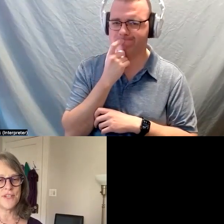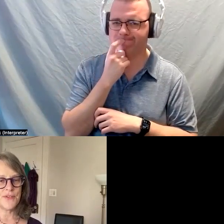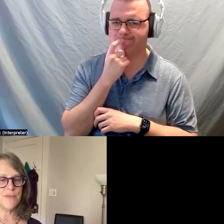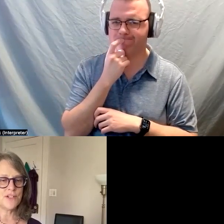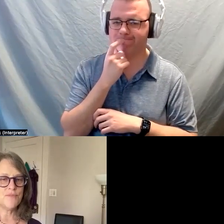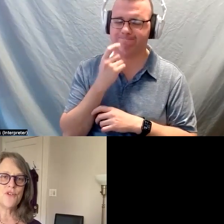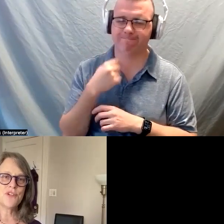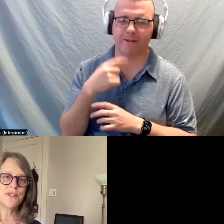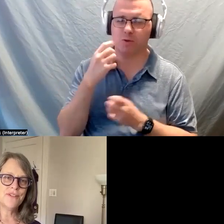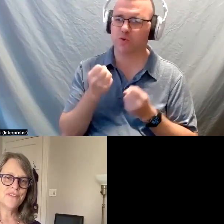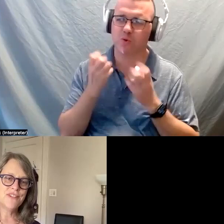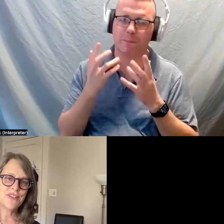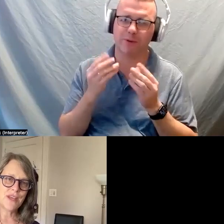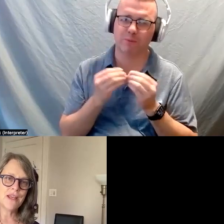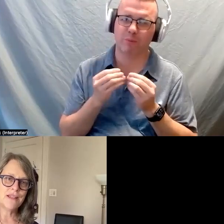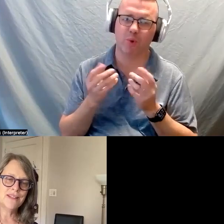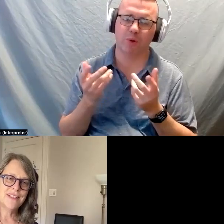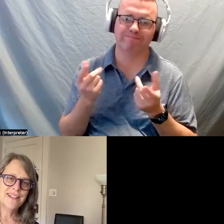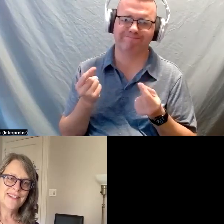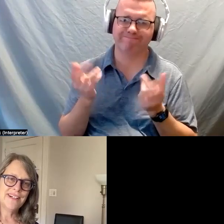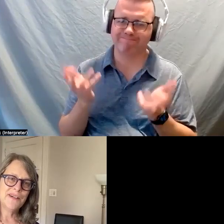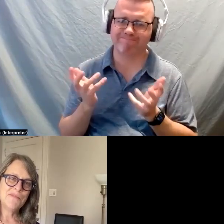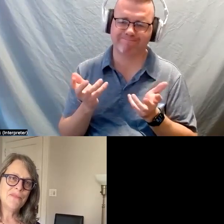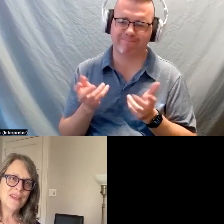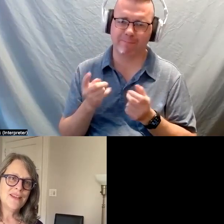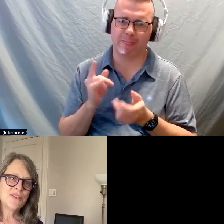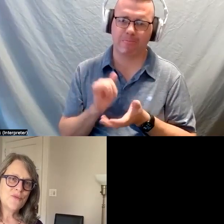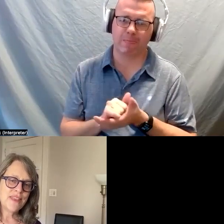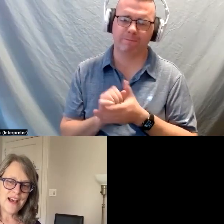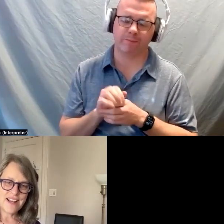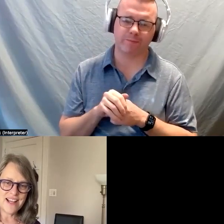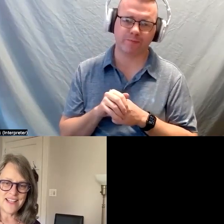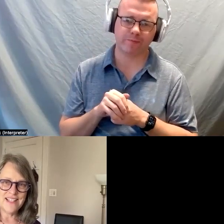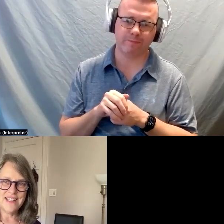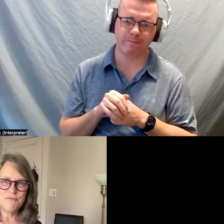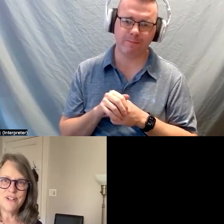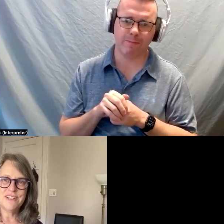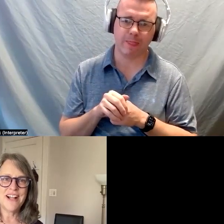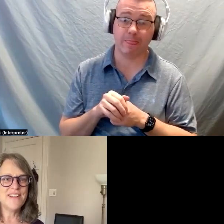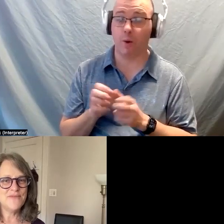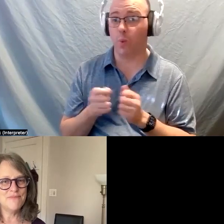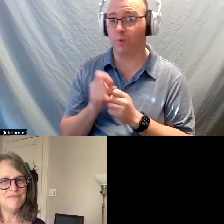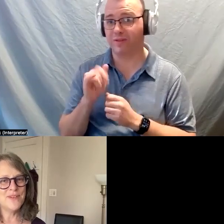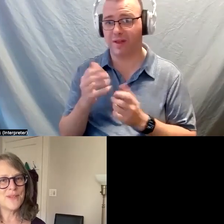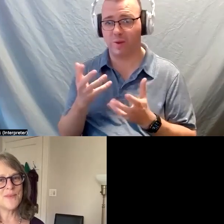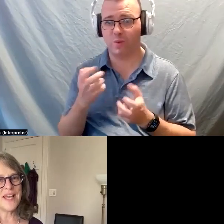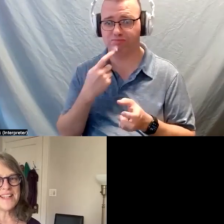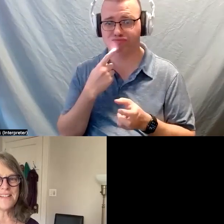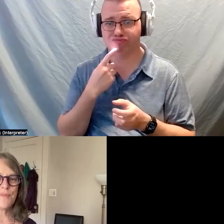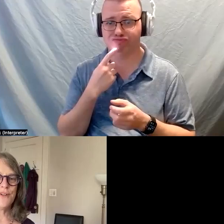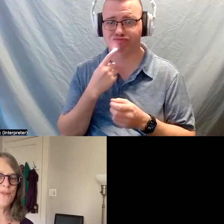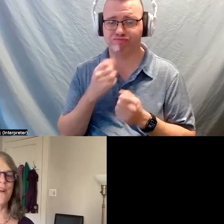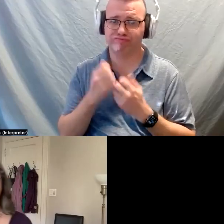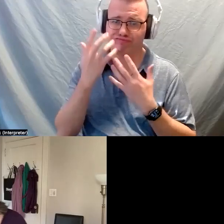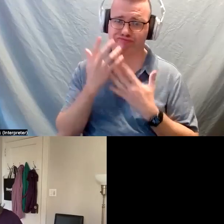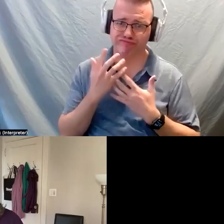there's just so much more to say. So with that, I will kind of, with some